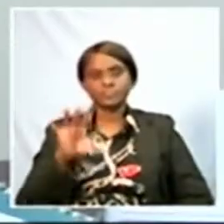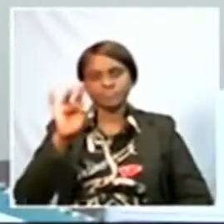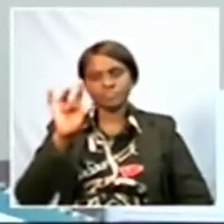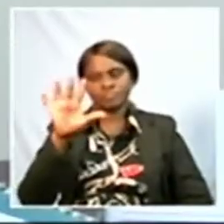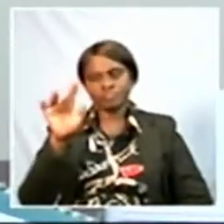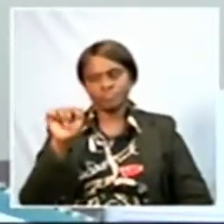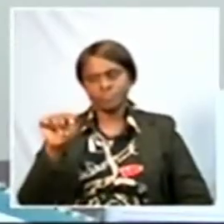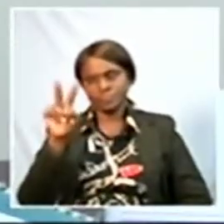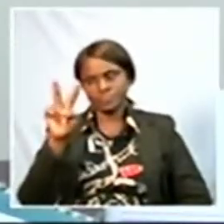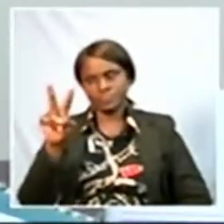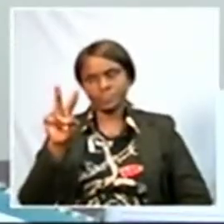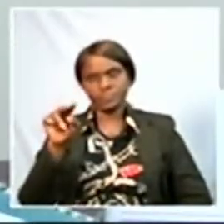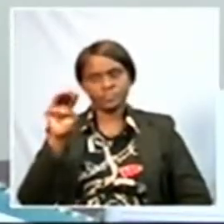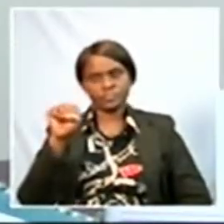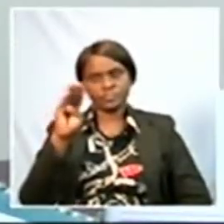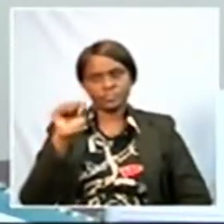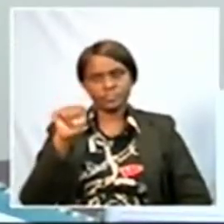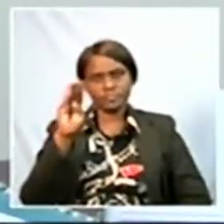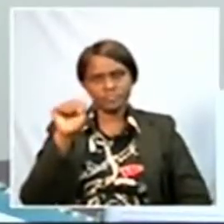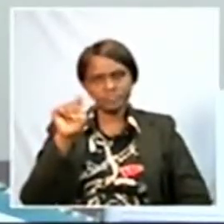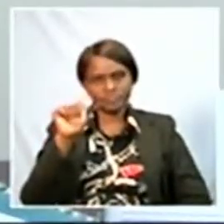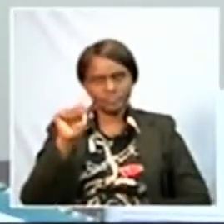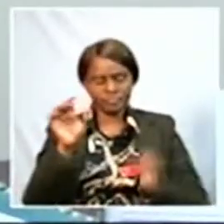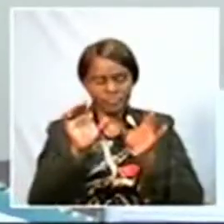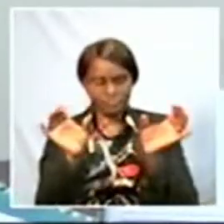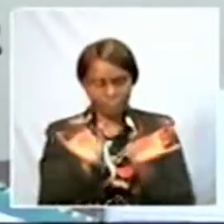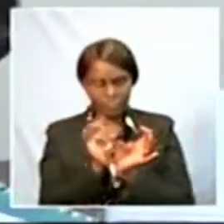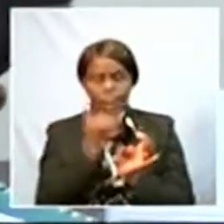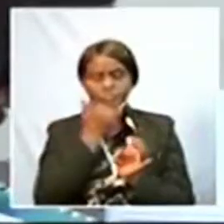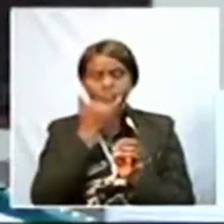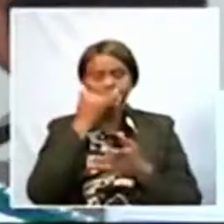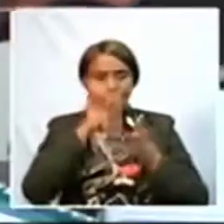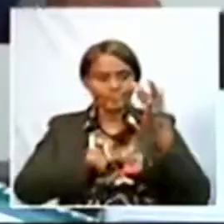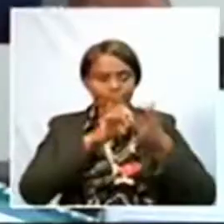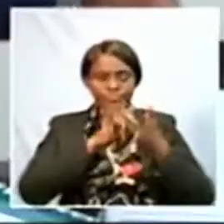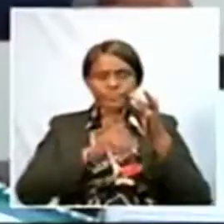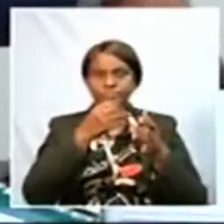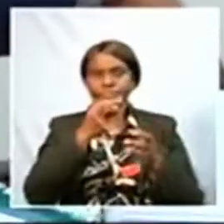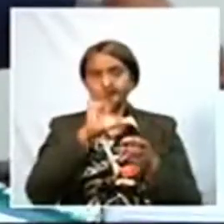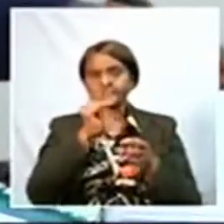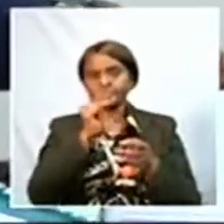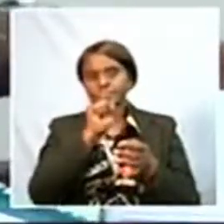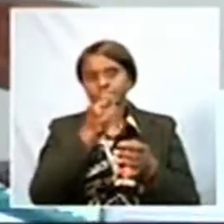85.2 Mbabala constituency. A. Irregular withdrawal of cash.